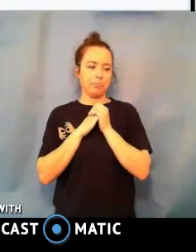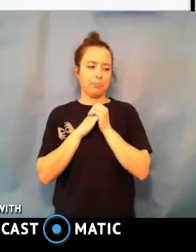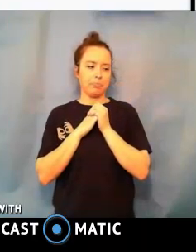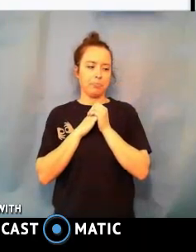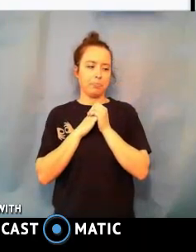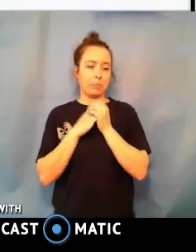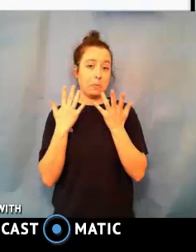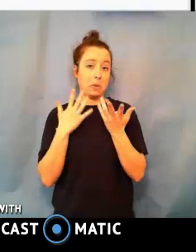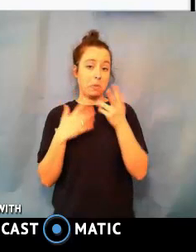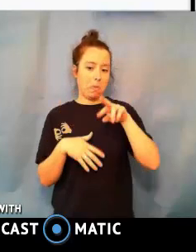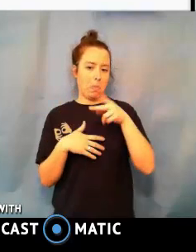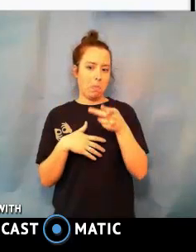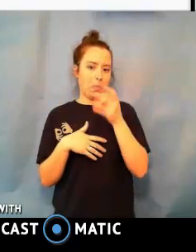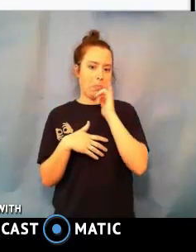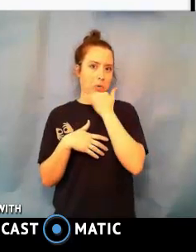He may just have to